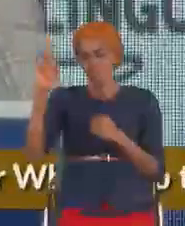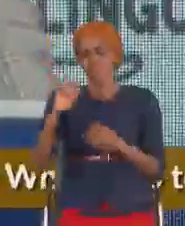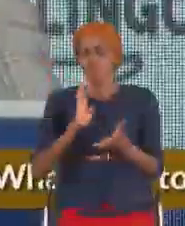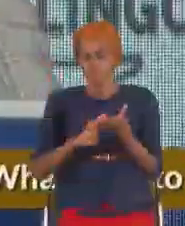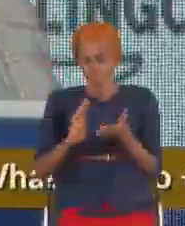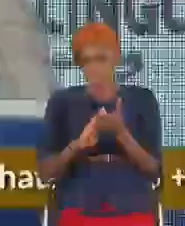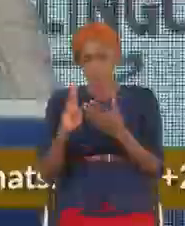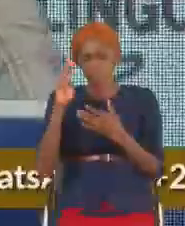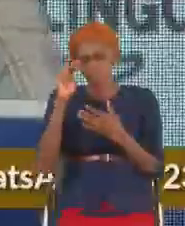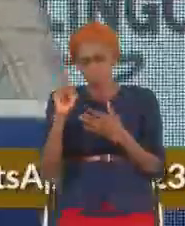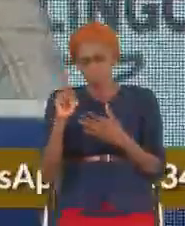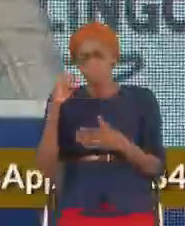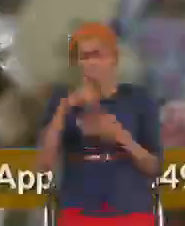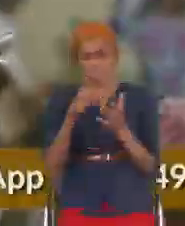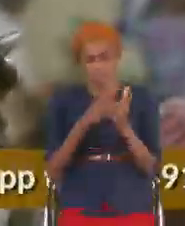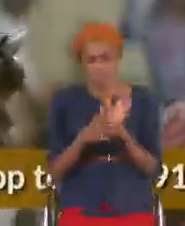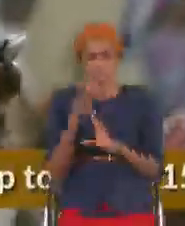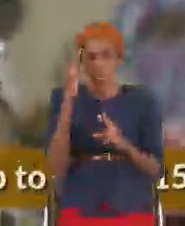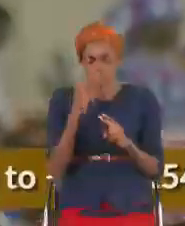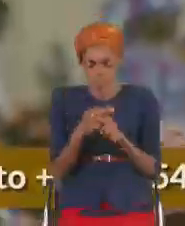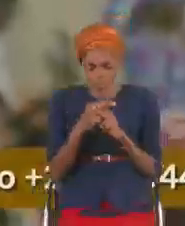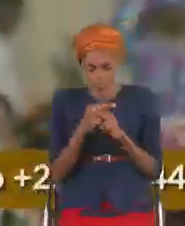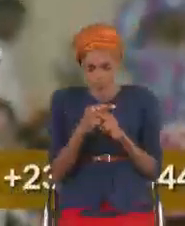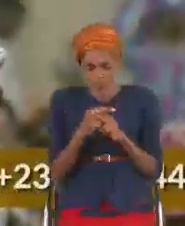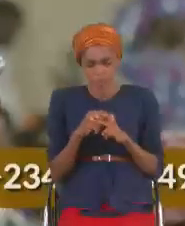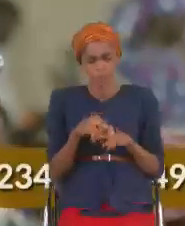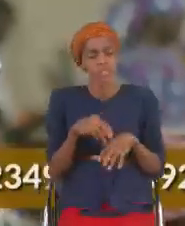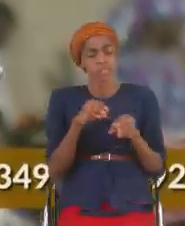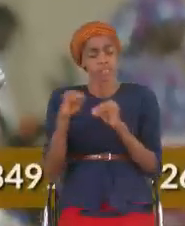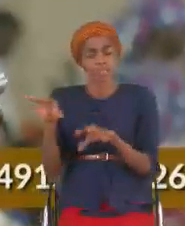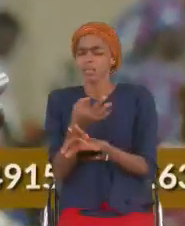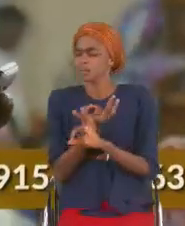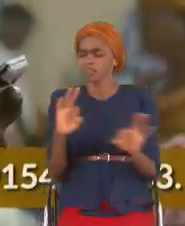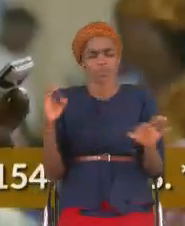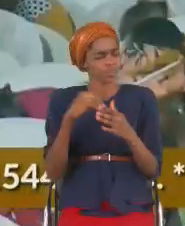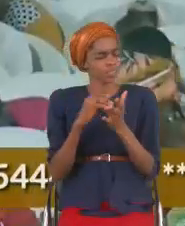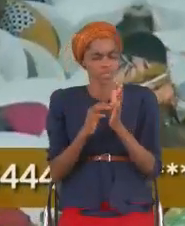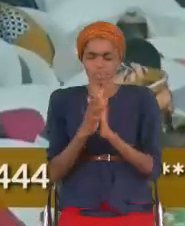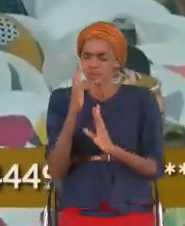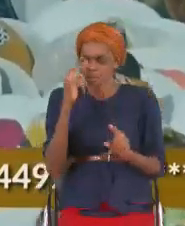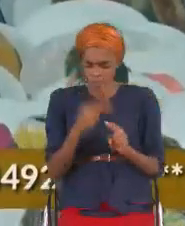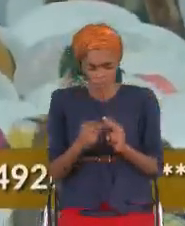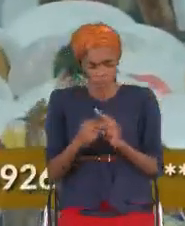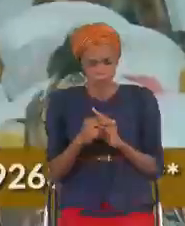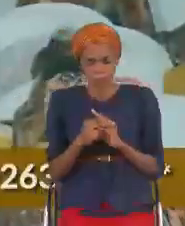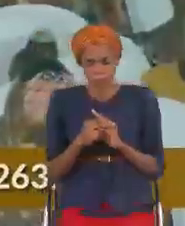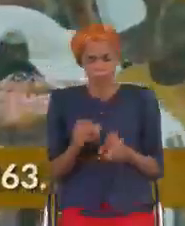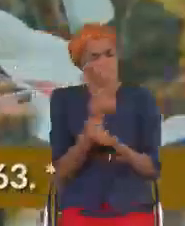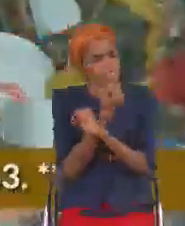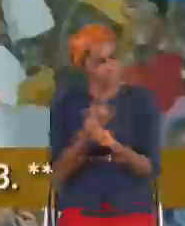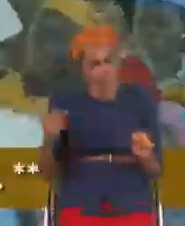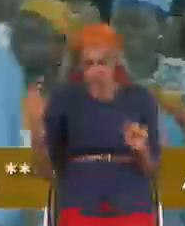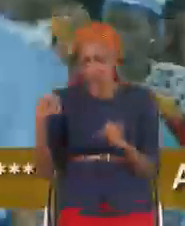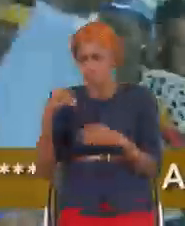forgive them in Jesus' name. Set them free in Jesus' name. Save